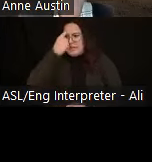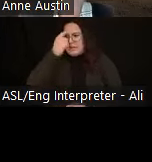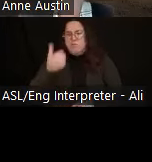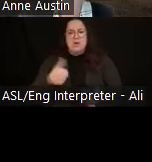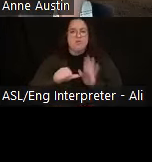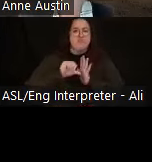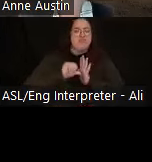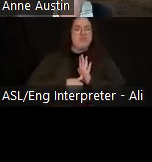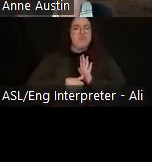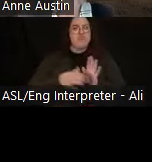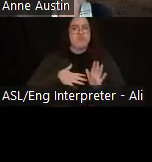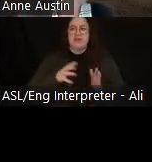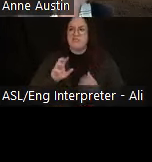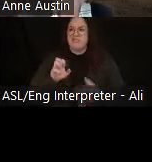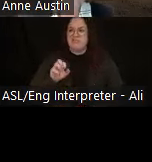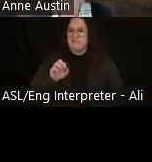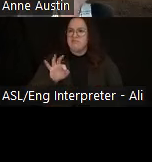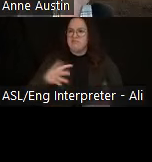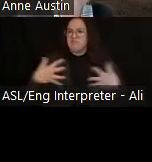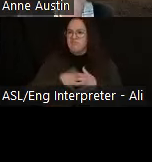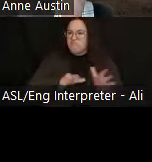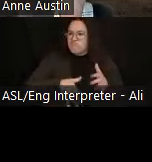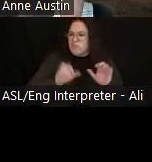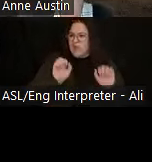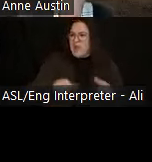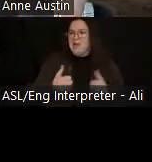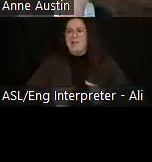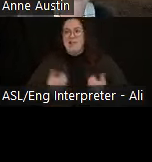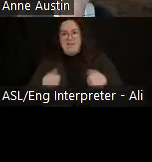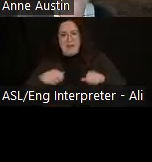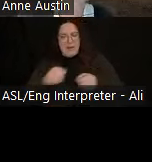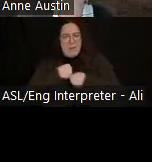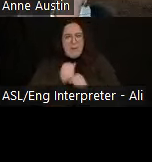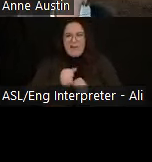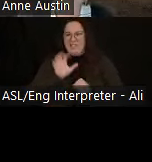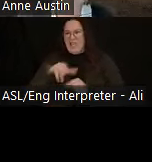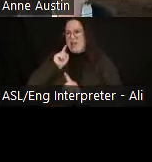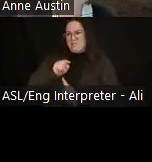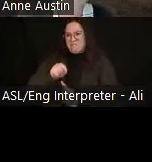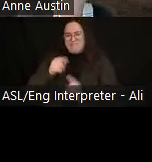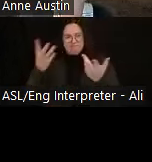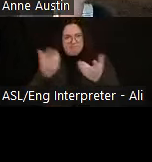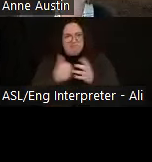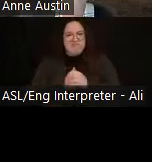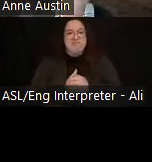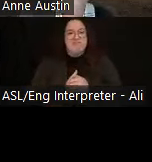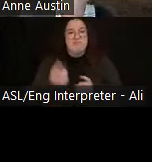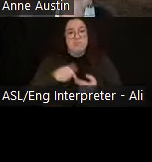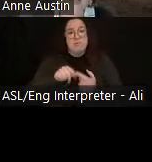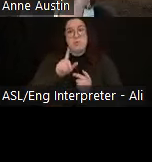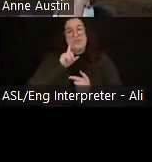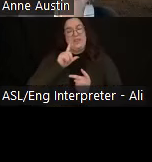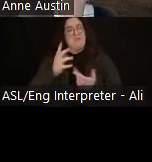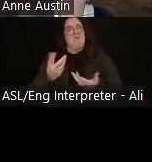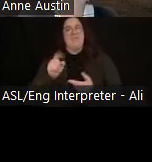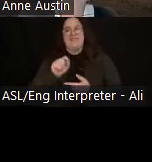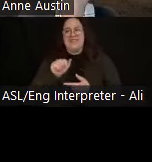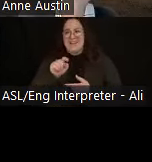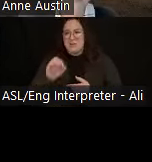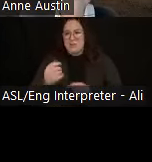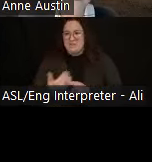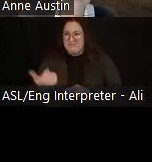life? When we look at these ideas about ancient Egyptian tattooing in the 20th century, it's obvious they're not coming